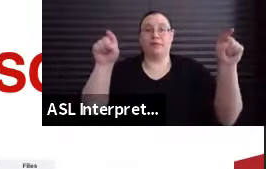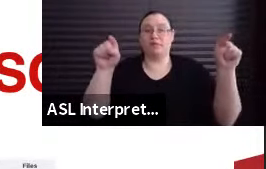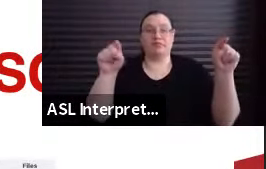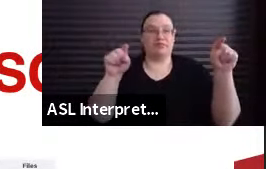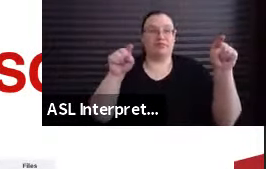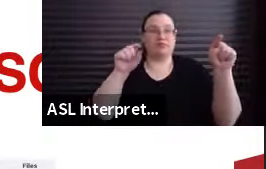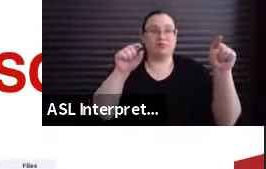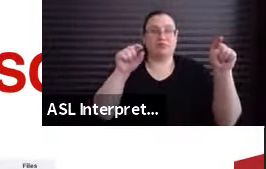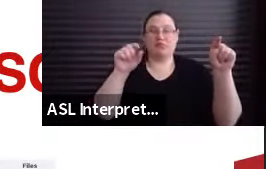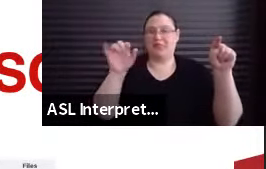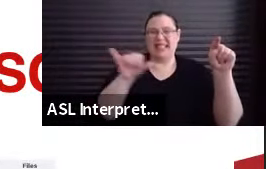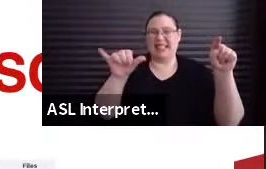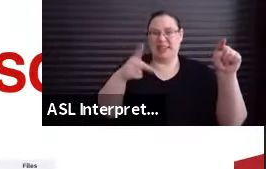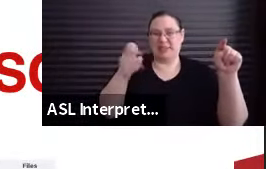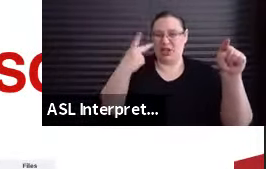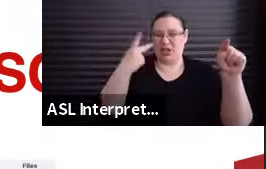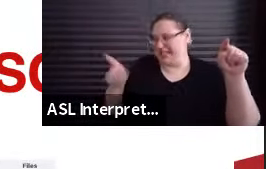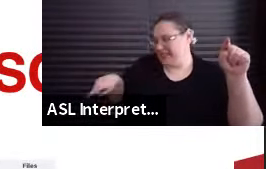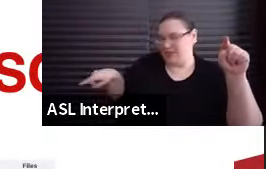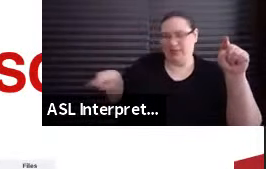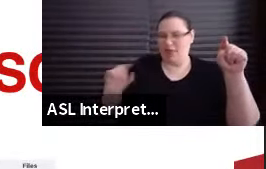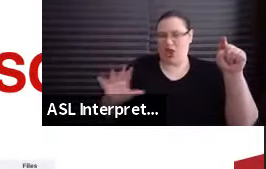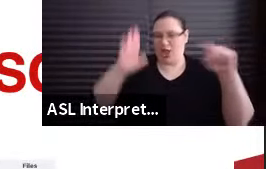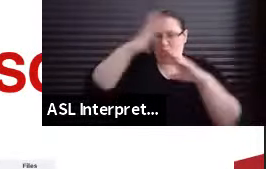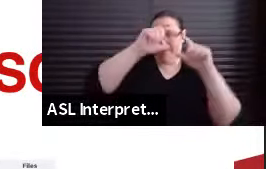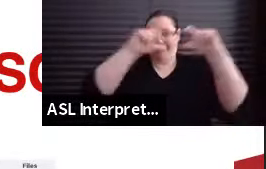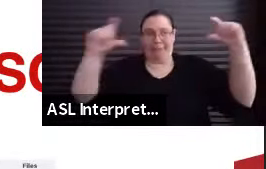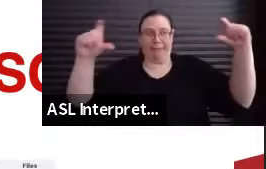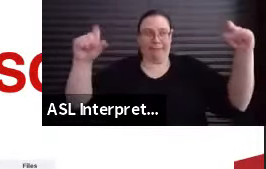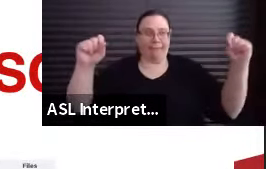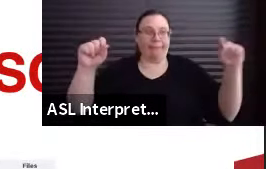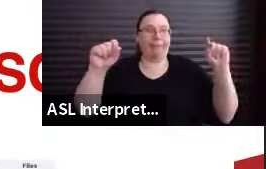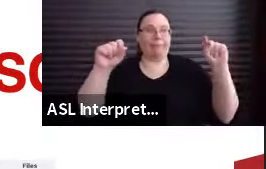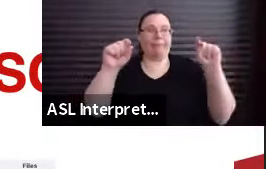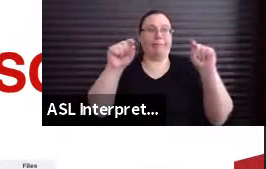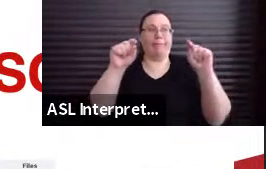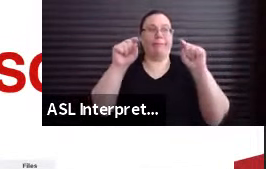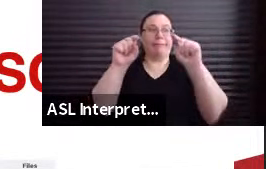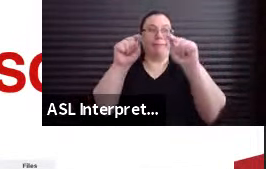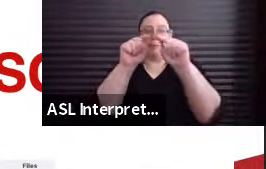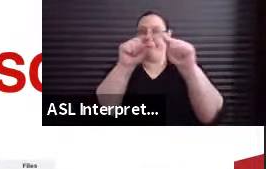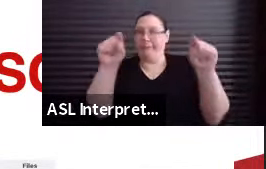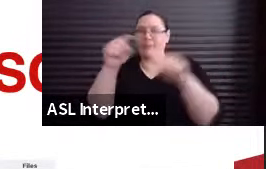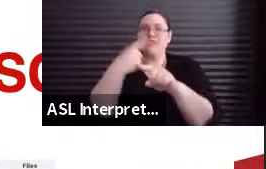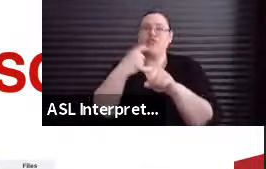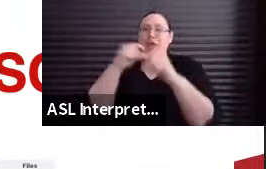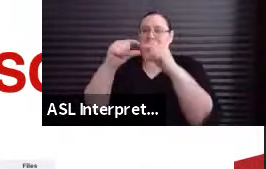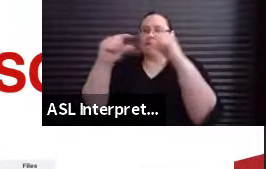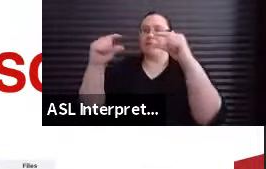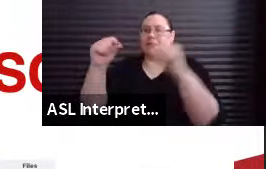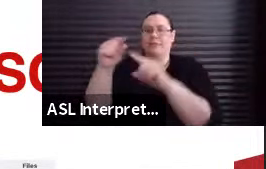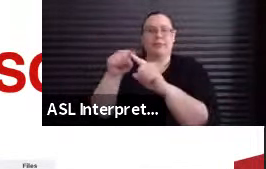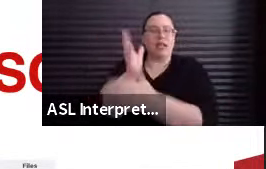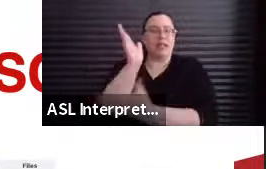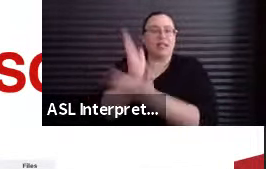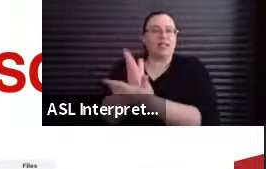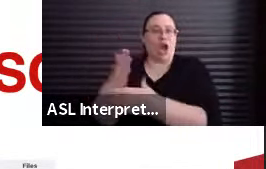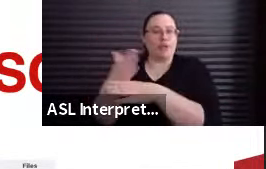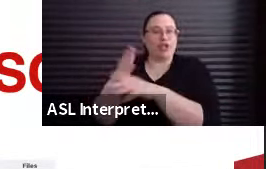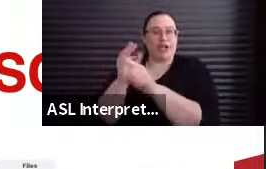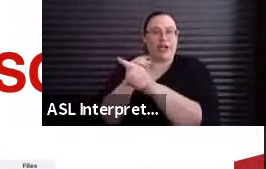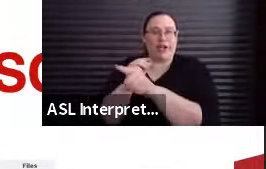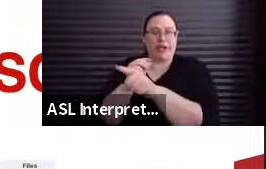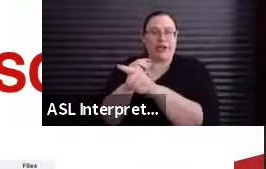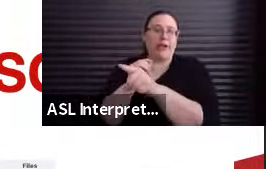panel appear. And then in addition, an option to stop the share. And hitting that button,